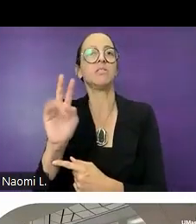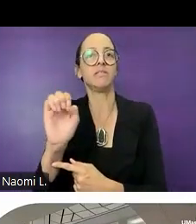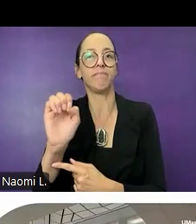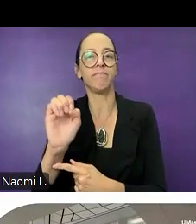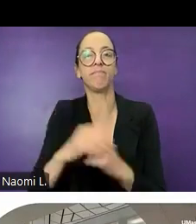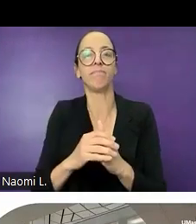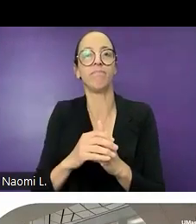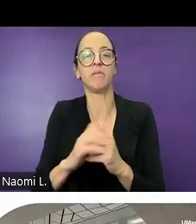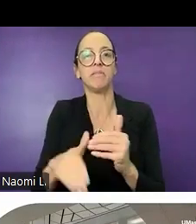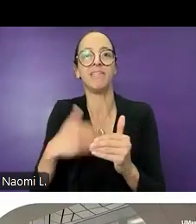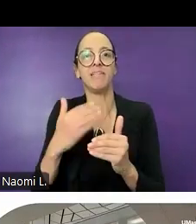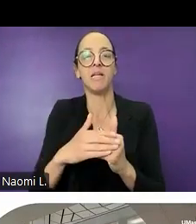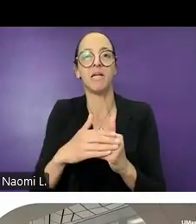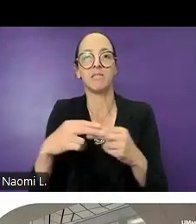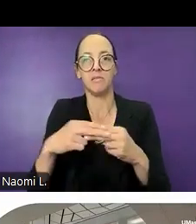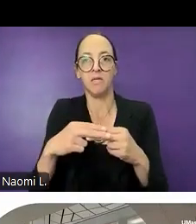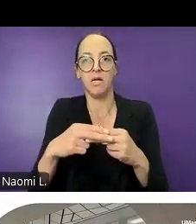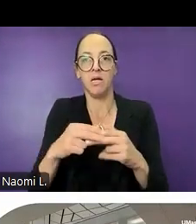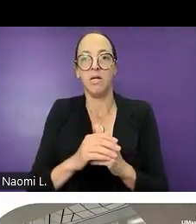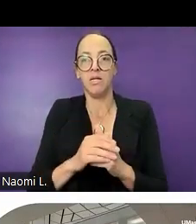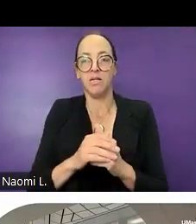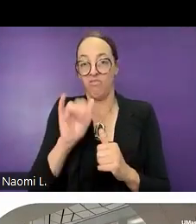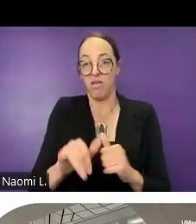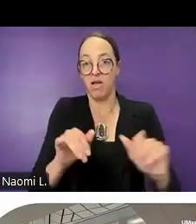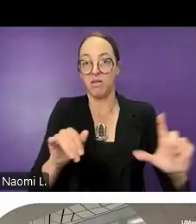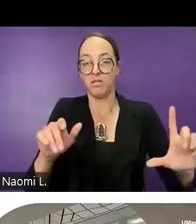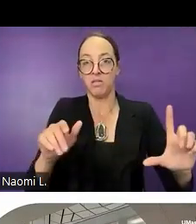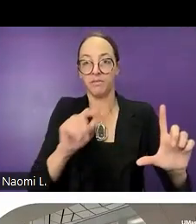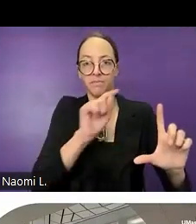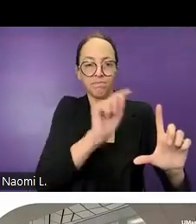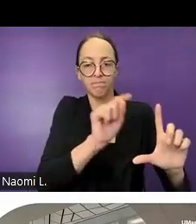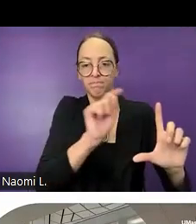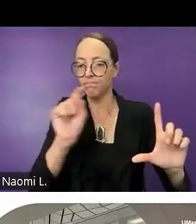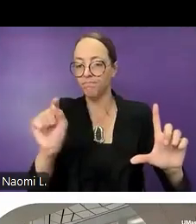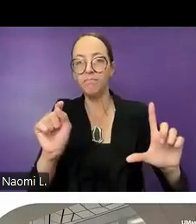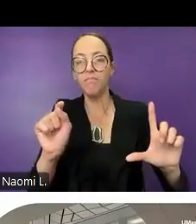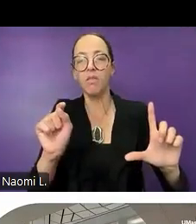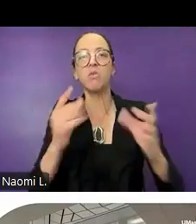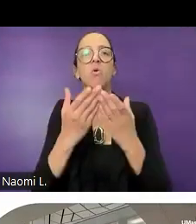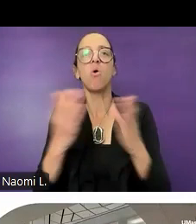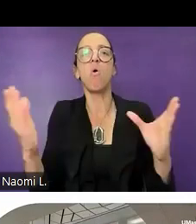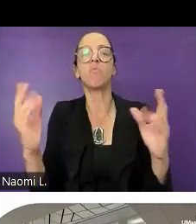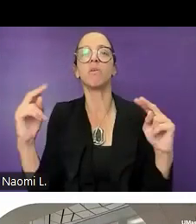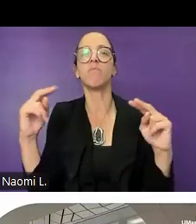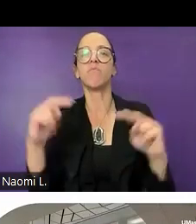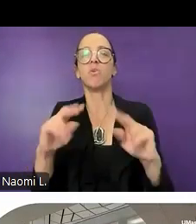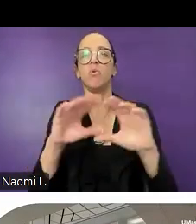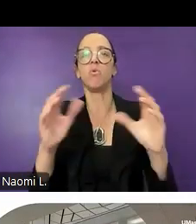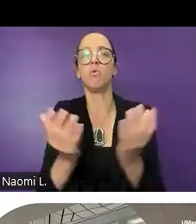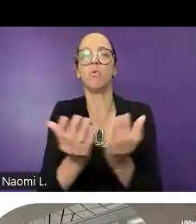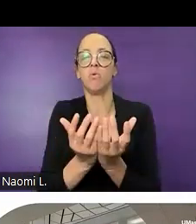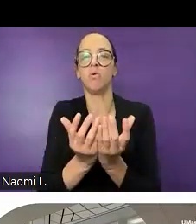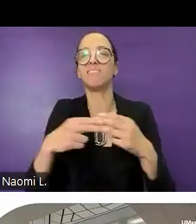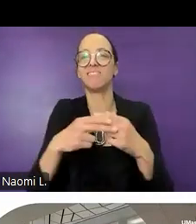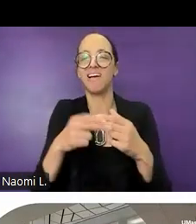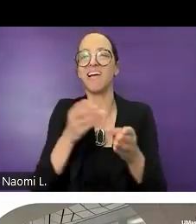So this is an overview slide for our main areas of focus. There are really four main areas of